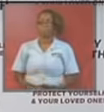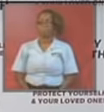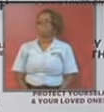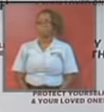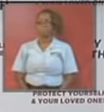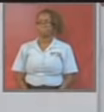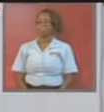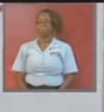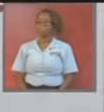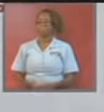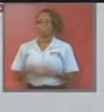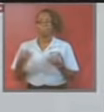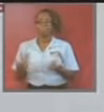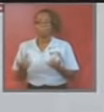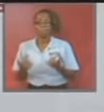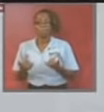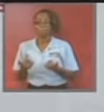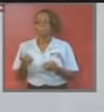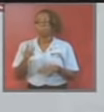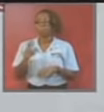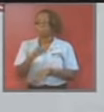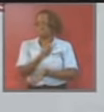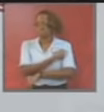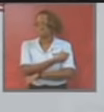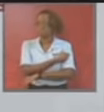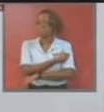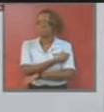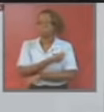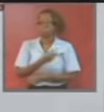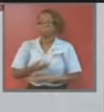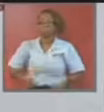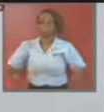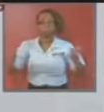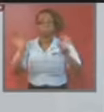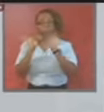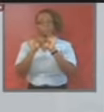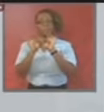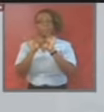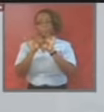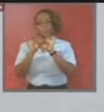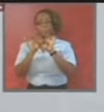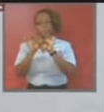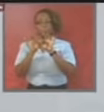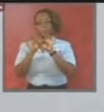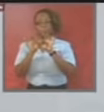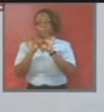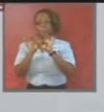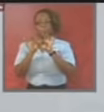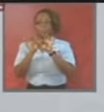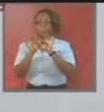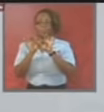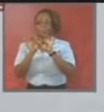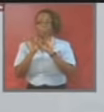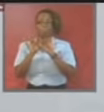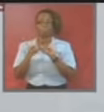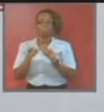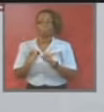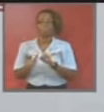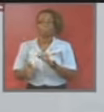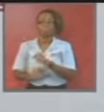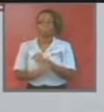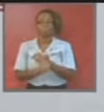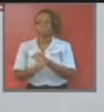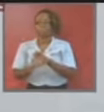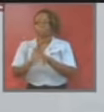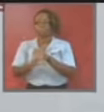important tool in the public health response to transmissible disease. What the vaccine will do